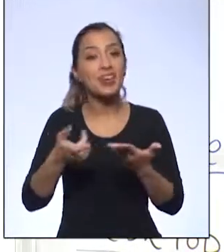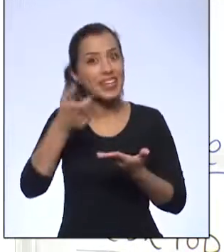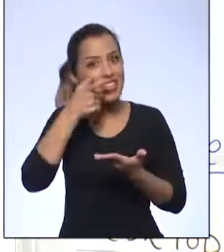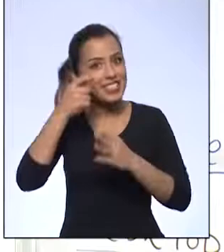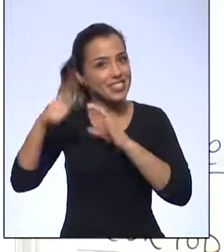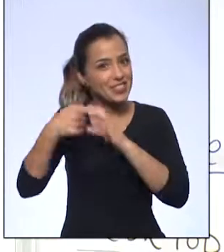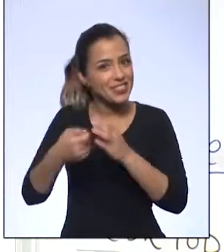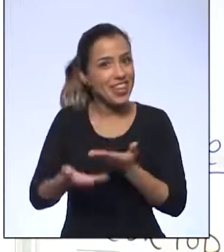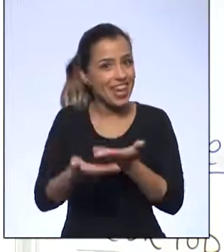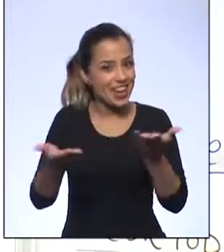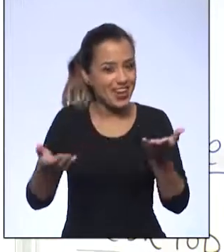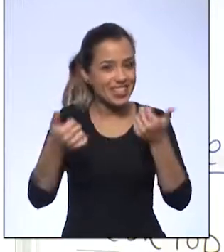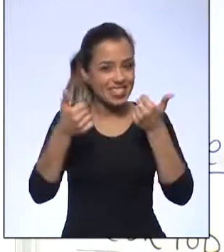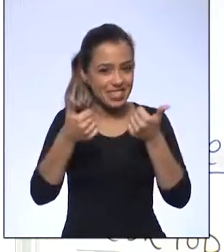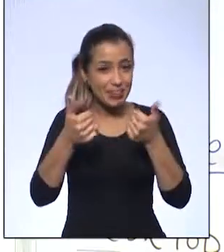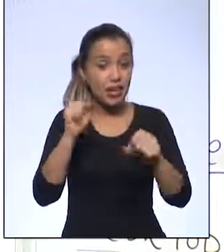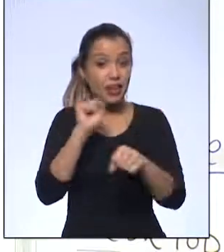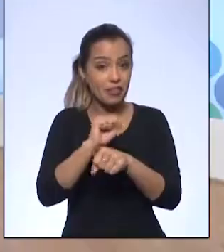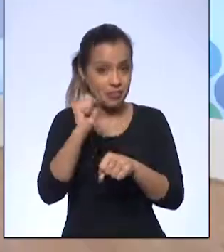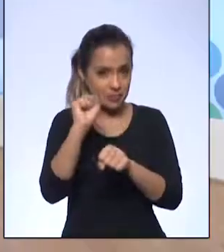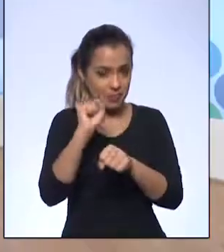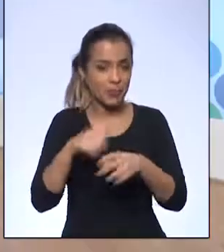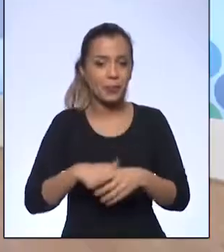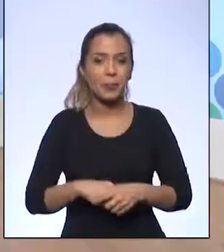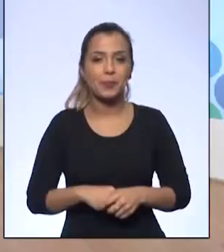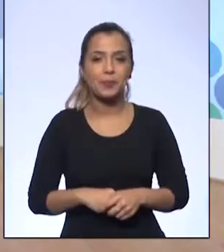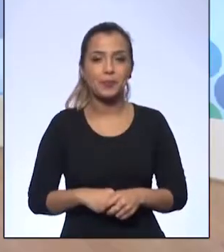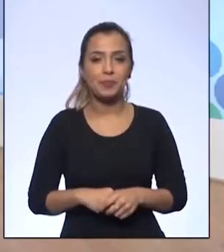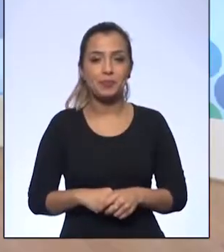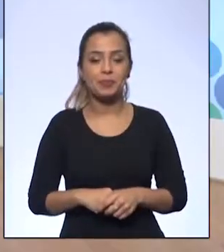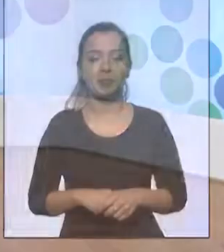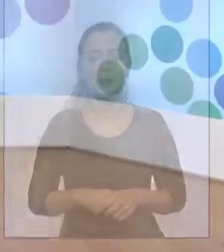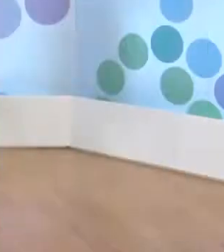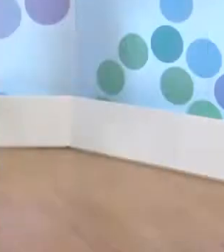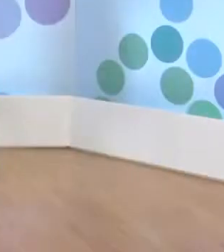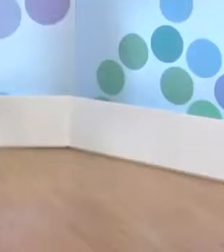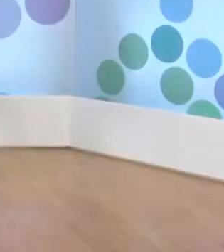assistam o vídeo agora também, e a gente volta daqui a pouco.